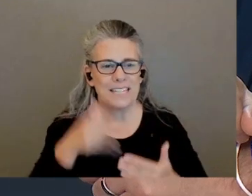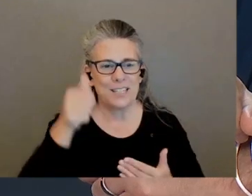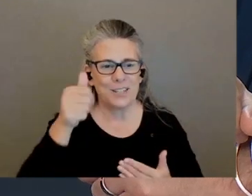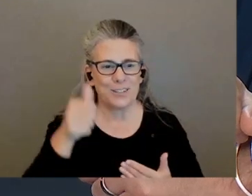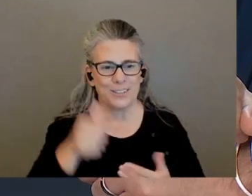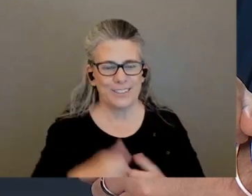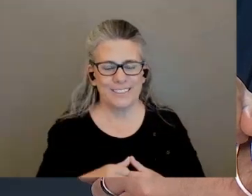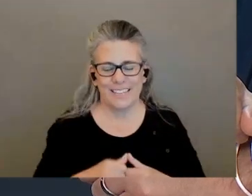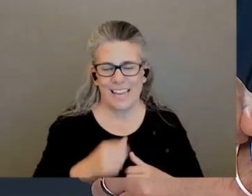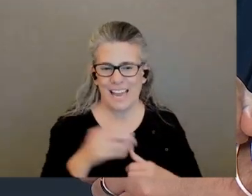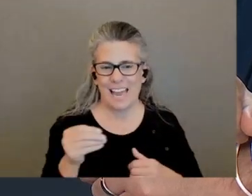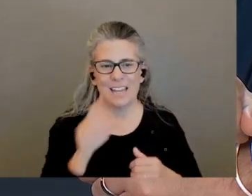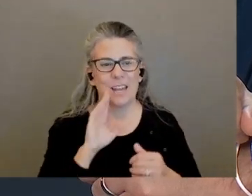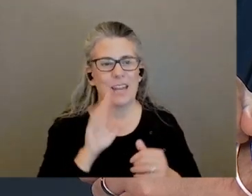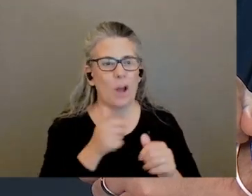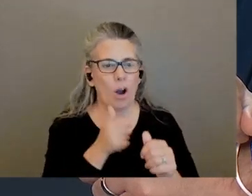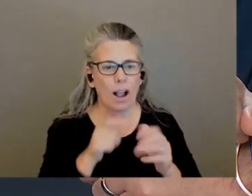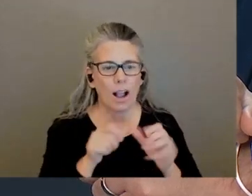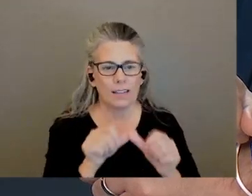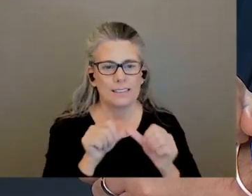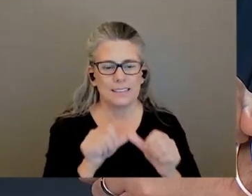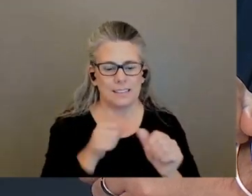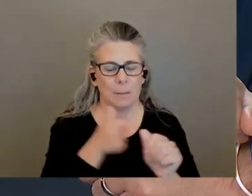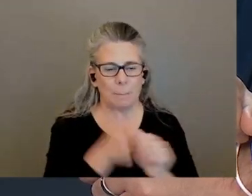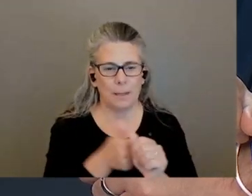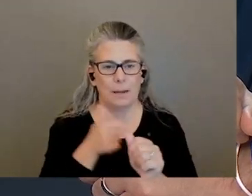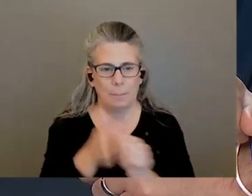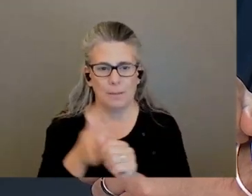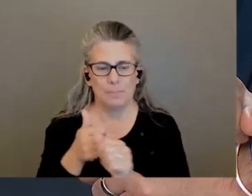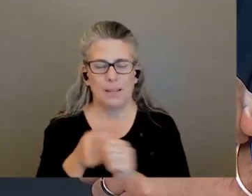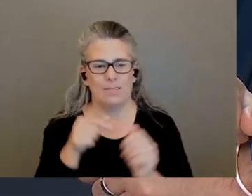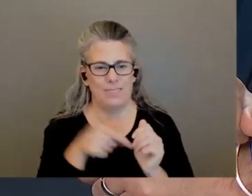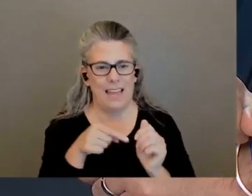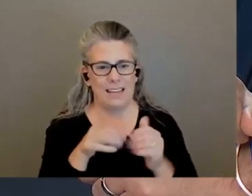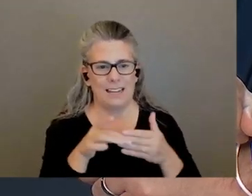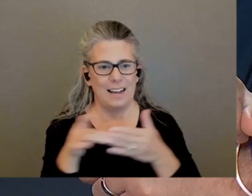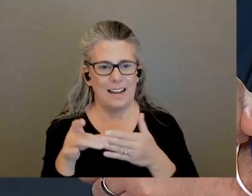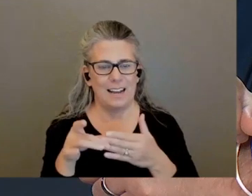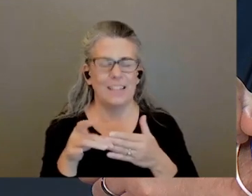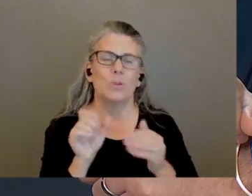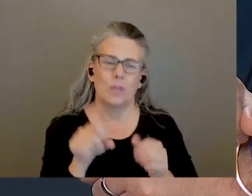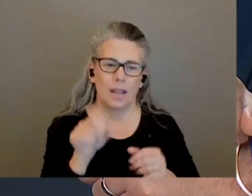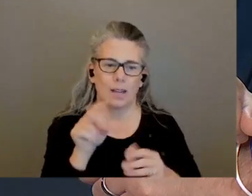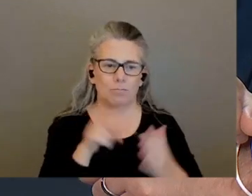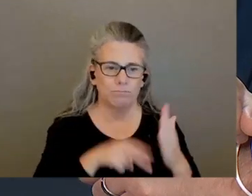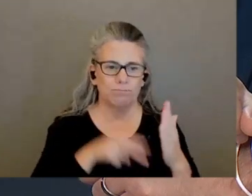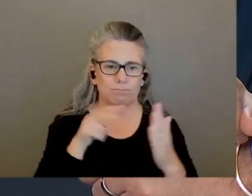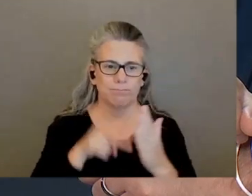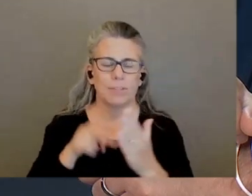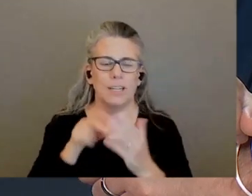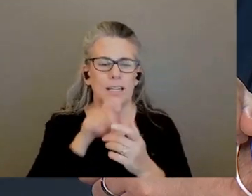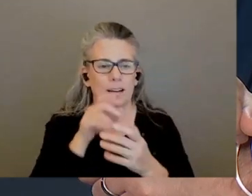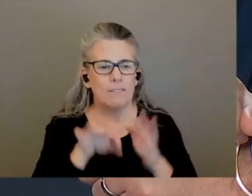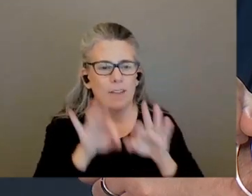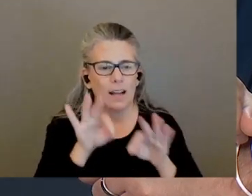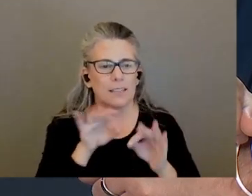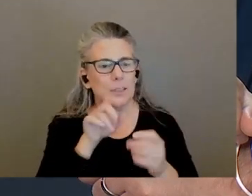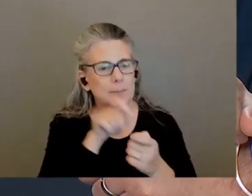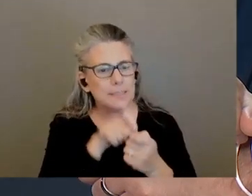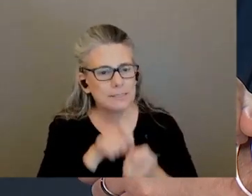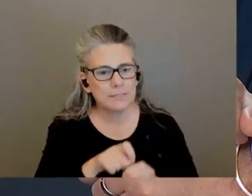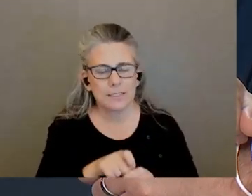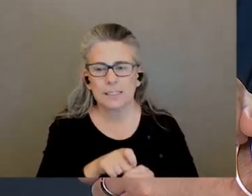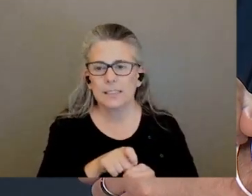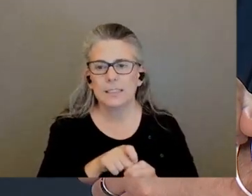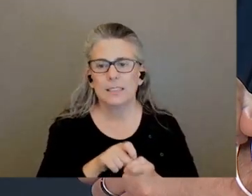constantly. People who have to recompile an application, that's where you can find the specific flags that will give you the